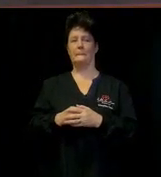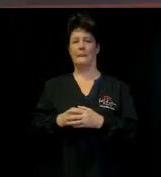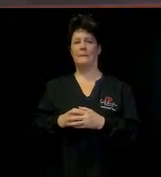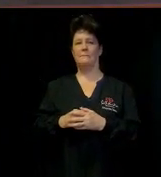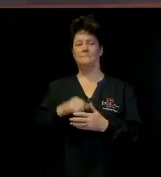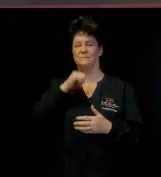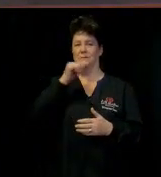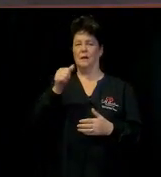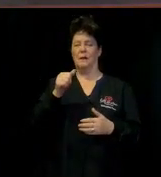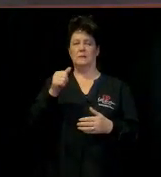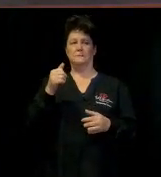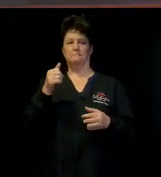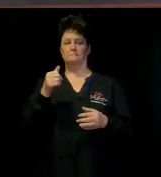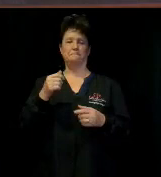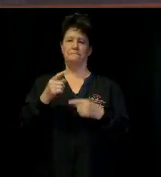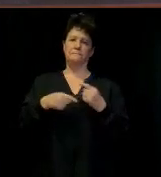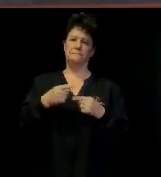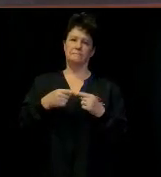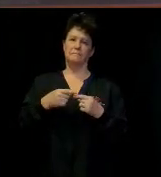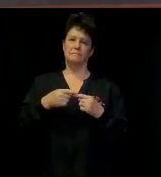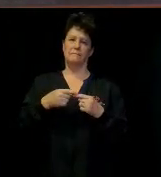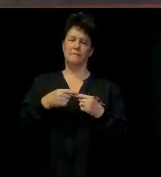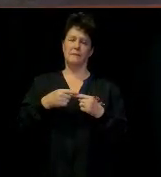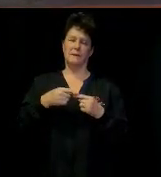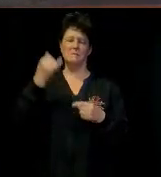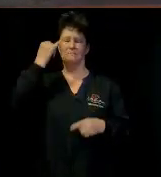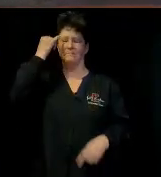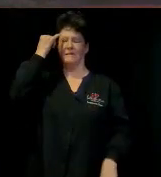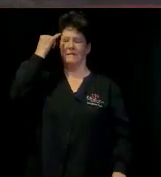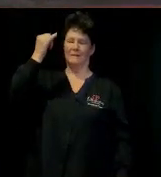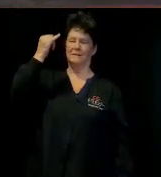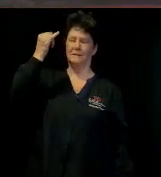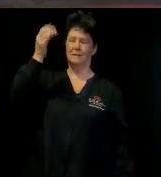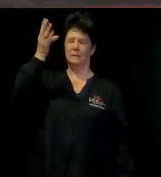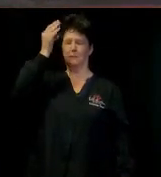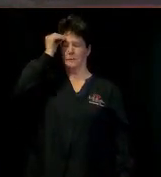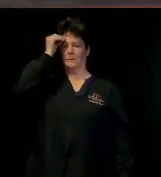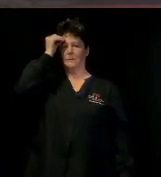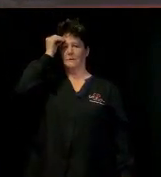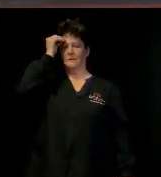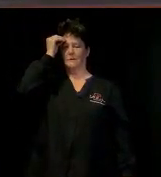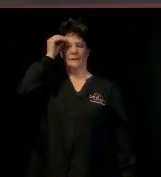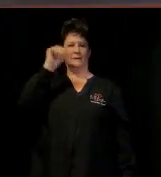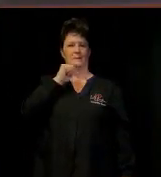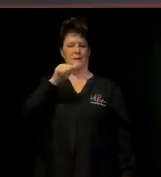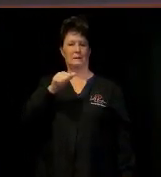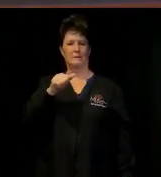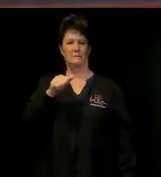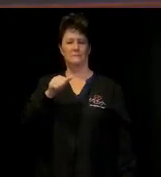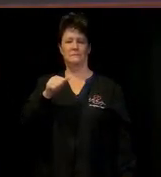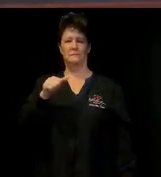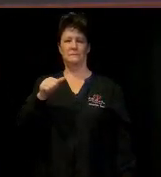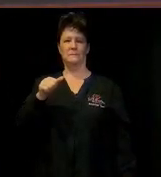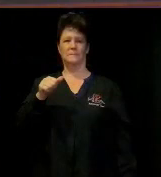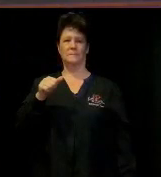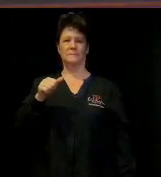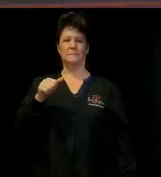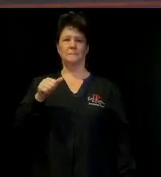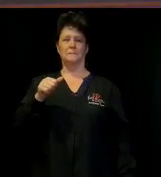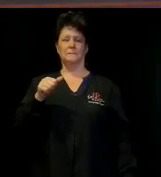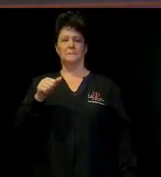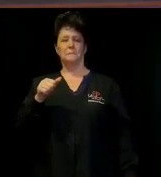It's not just about this idea that we have, right? I'll go through and we'll come back to Romans 8. Hold there.